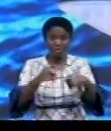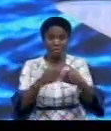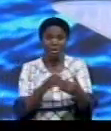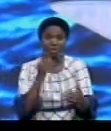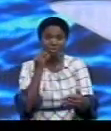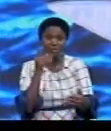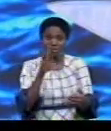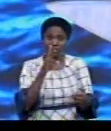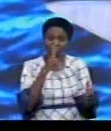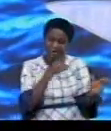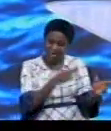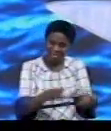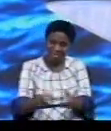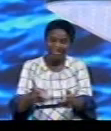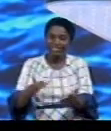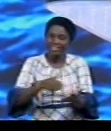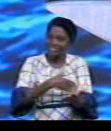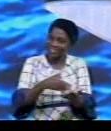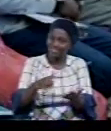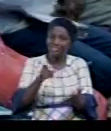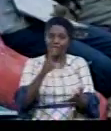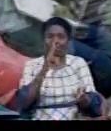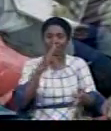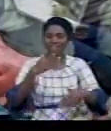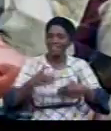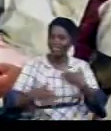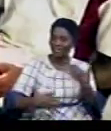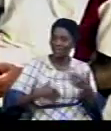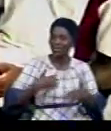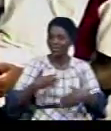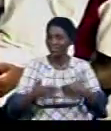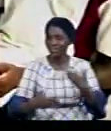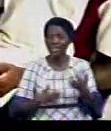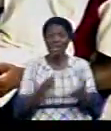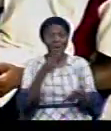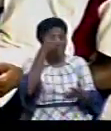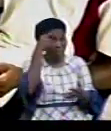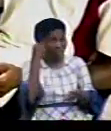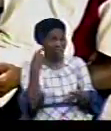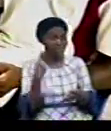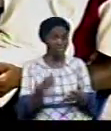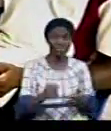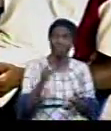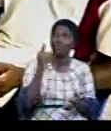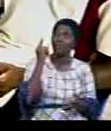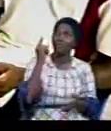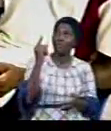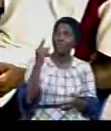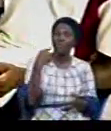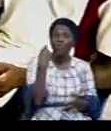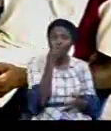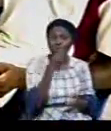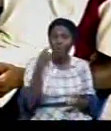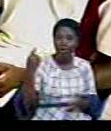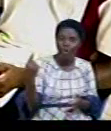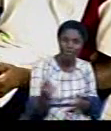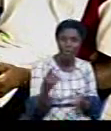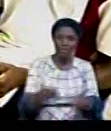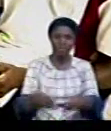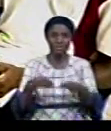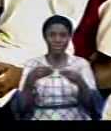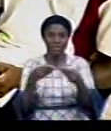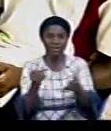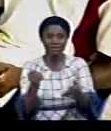singing. You're already rejoicing. Because the one who always gives the victory